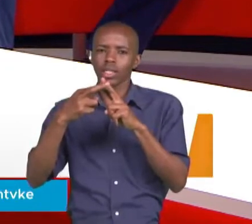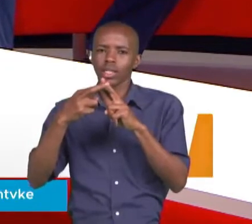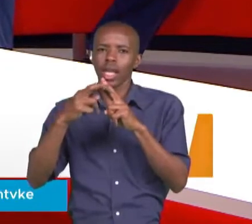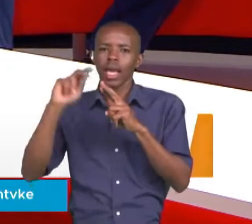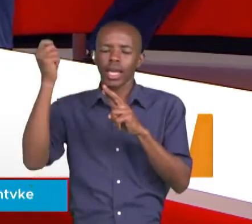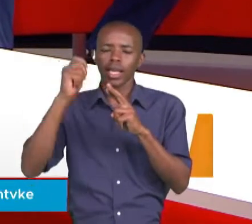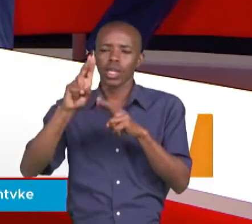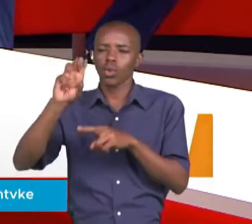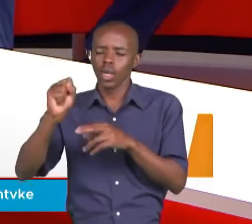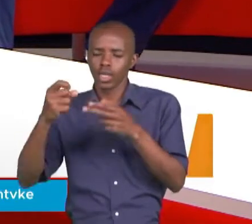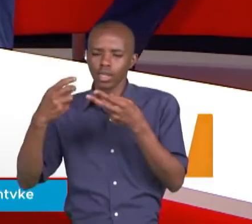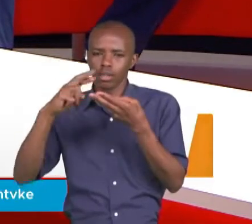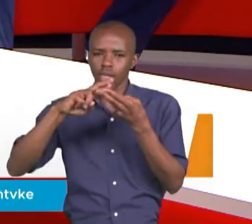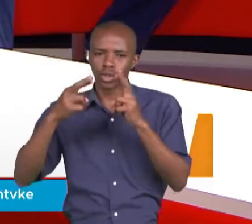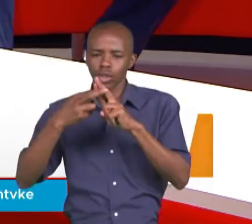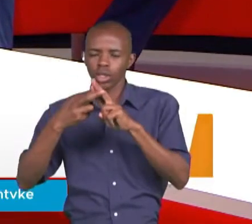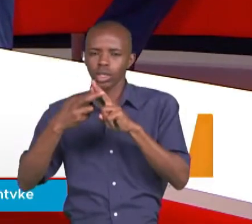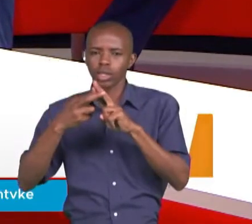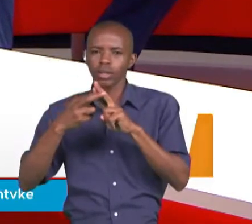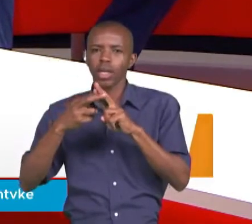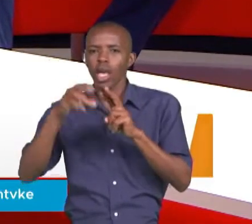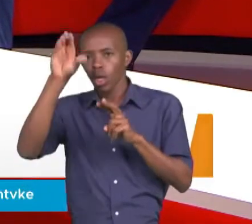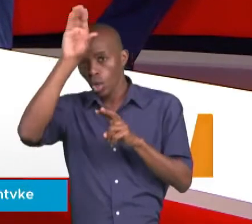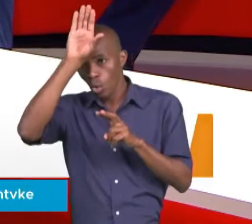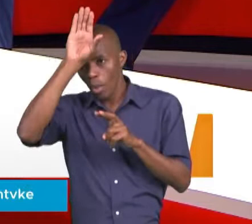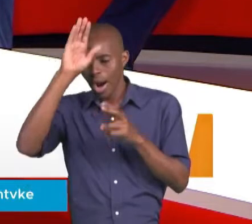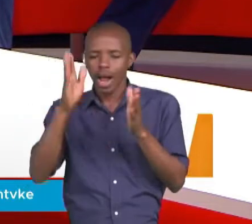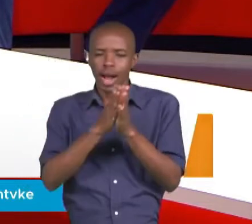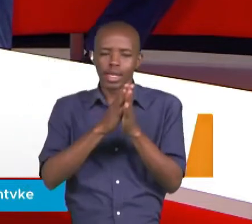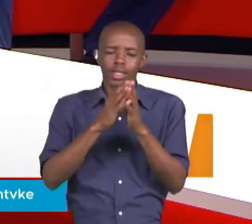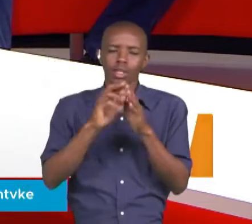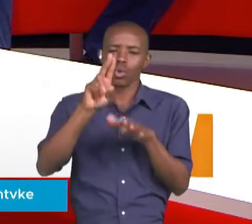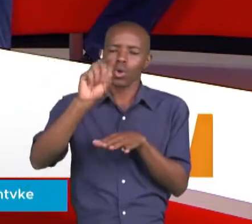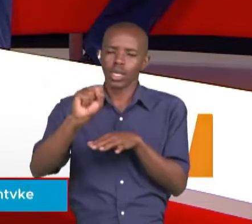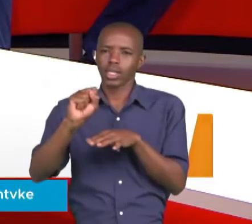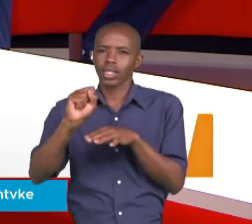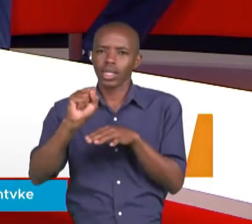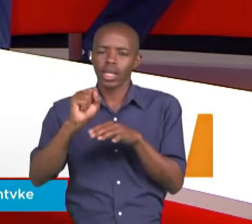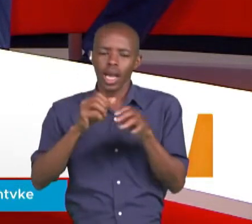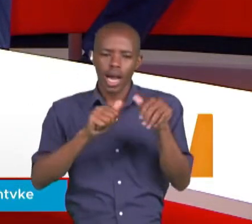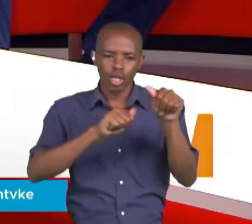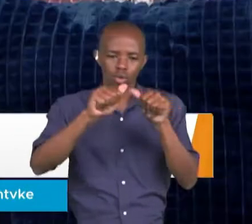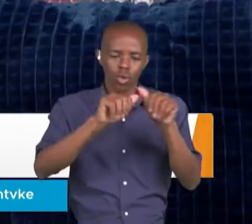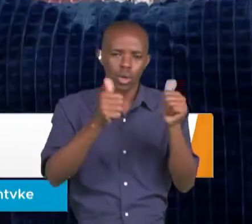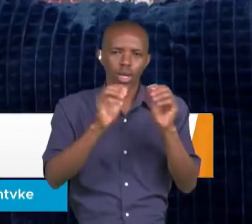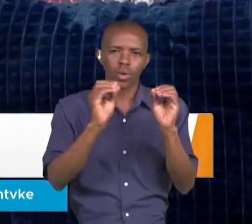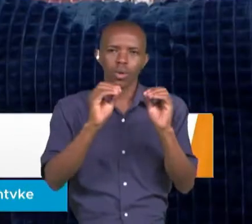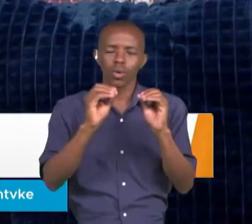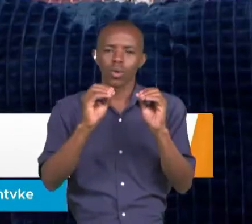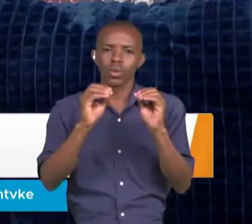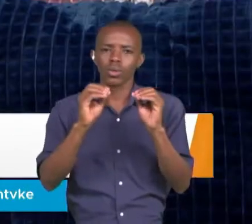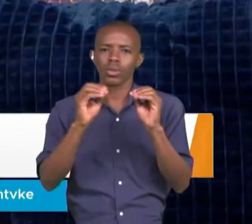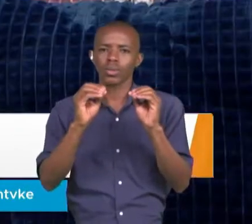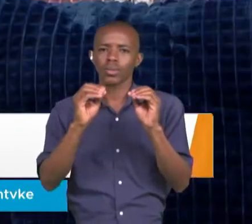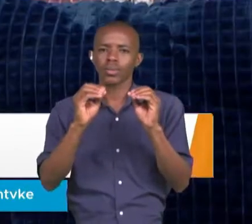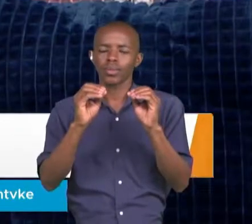Relationship also. Cuba and the U.S. And I was saying that, well, the administration is not saying eye to eye. Yeah. No, not eye to eye.